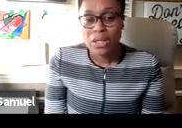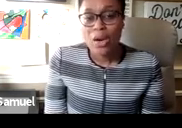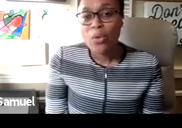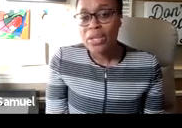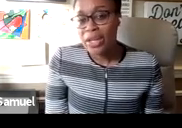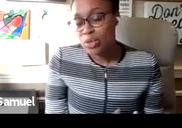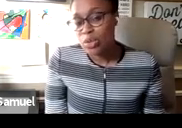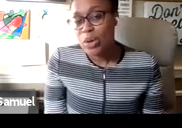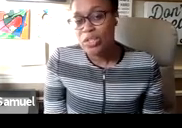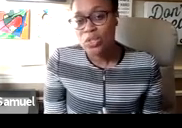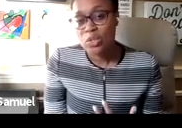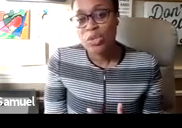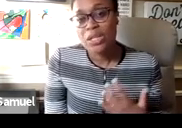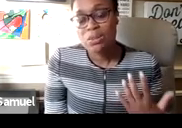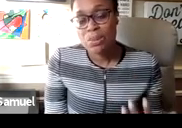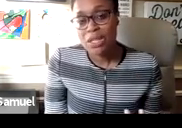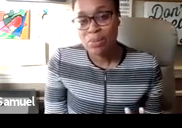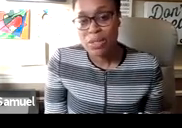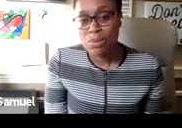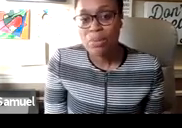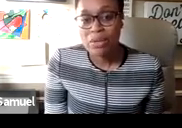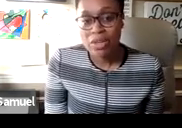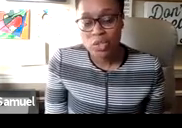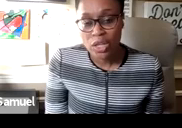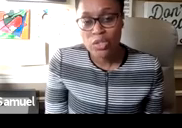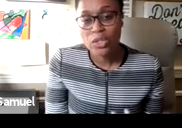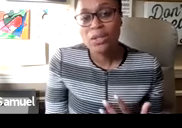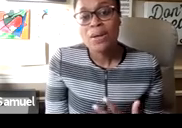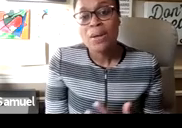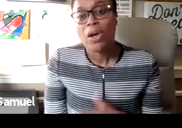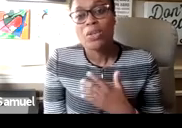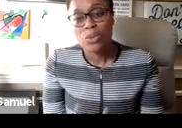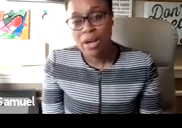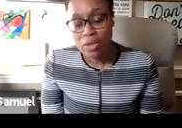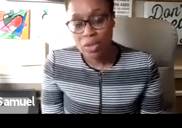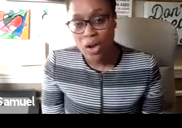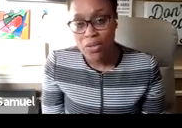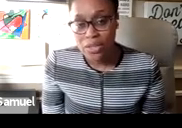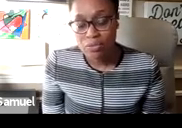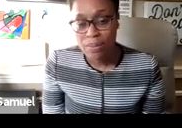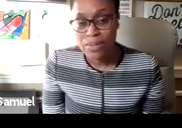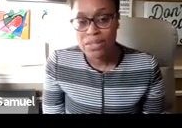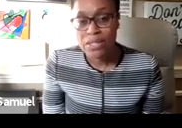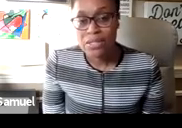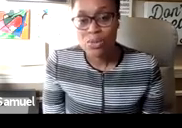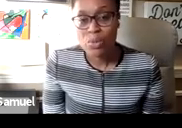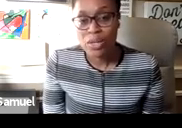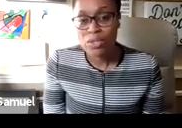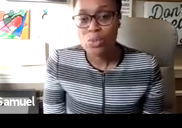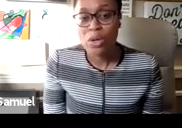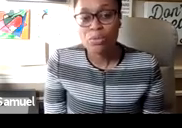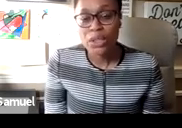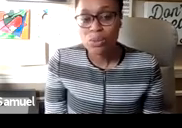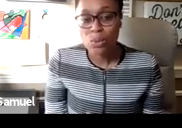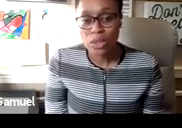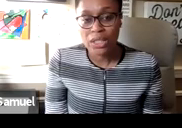wanted to be able to not only answer the questions and create a space from the Department of Education, but also having our colleagues from the CDC